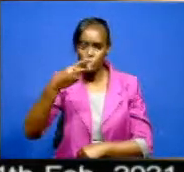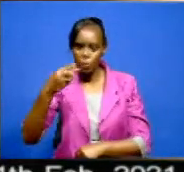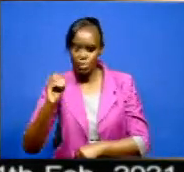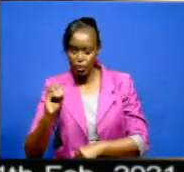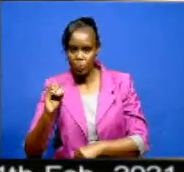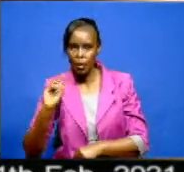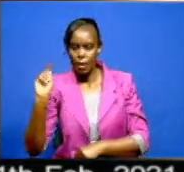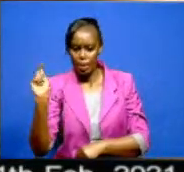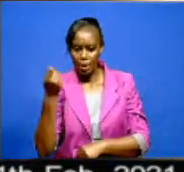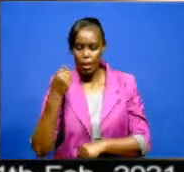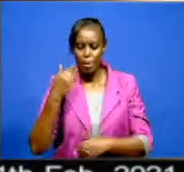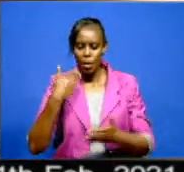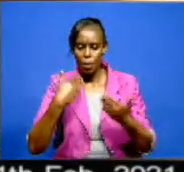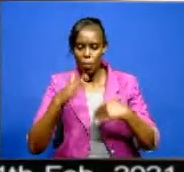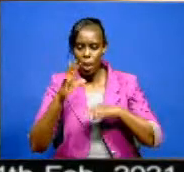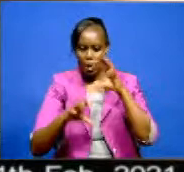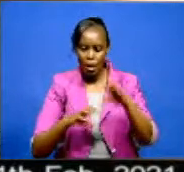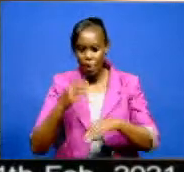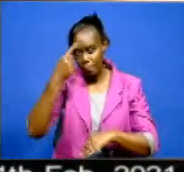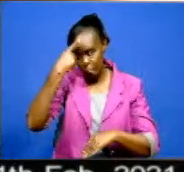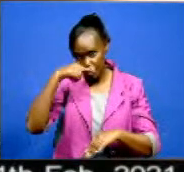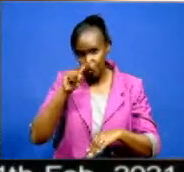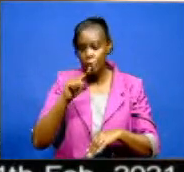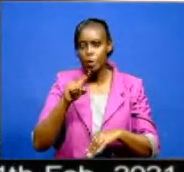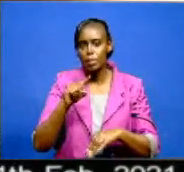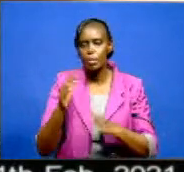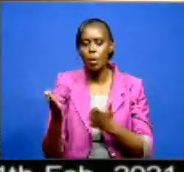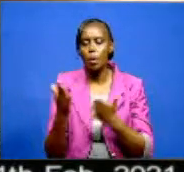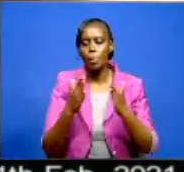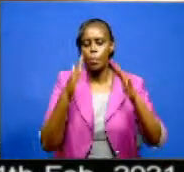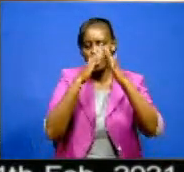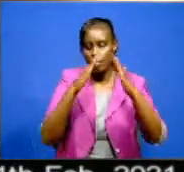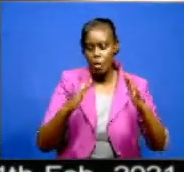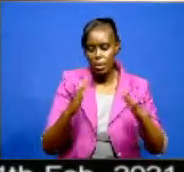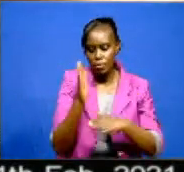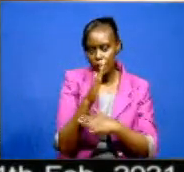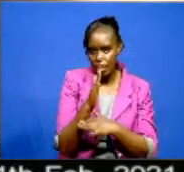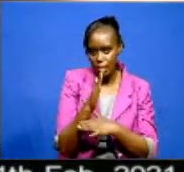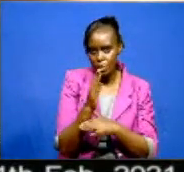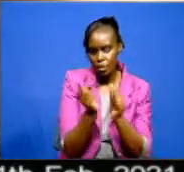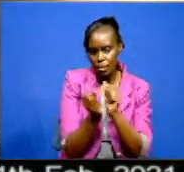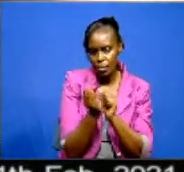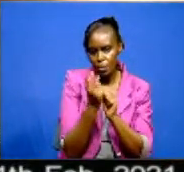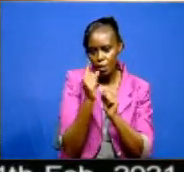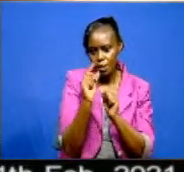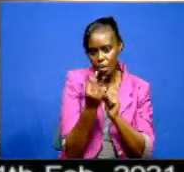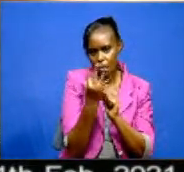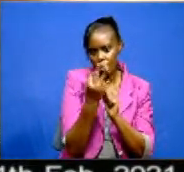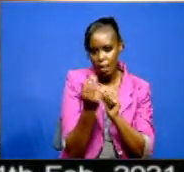on the Kenya Wildlife Service Policy, laid on the table of the House on Thursday, December 3rd,